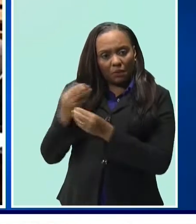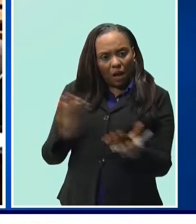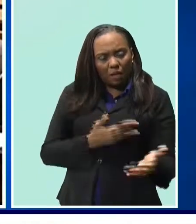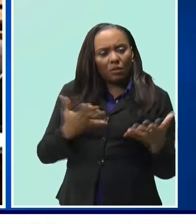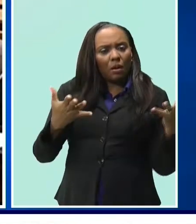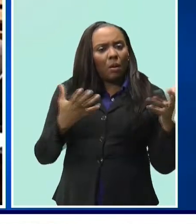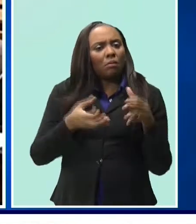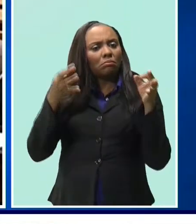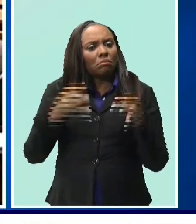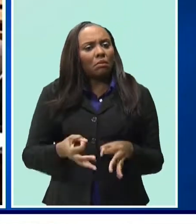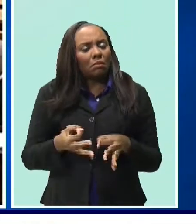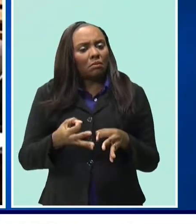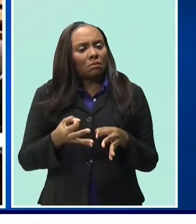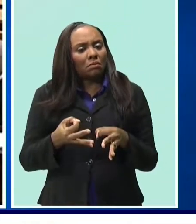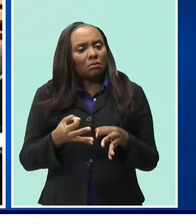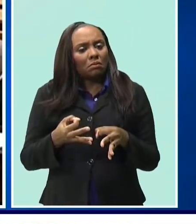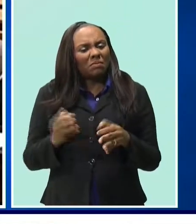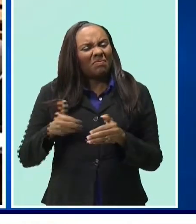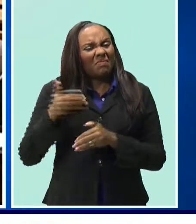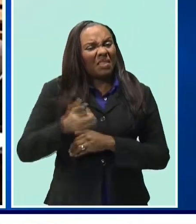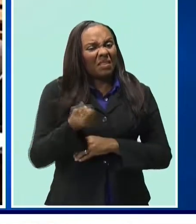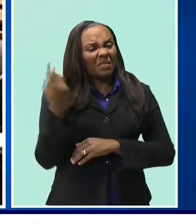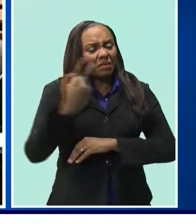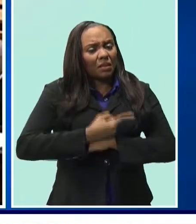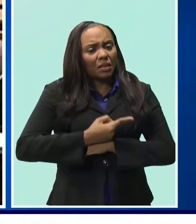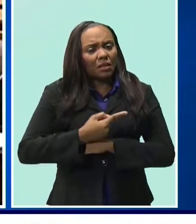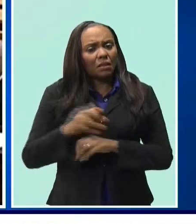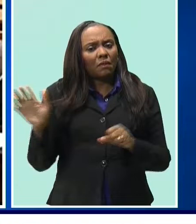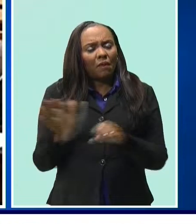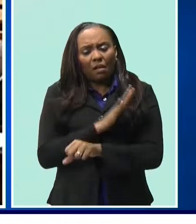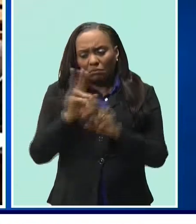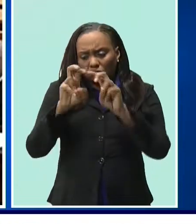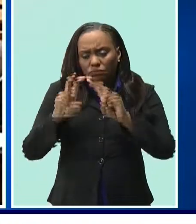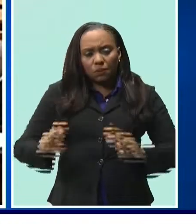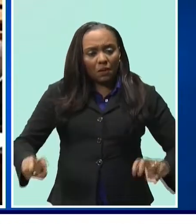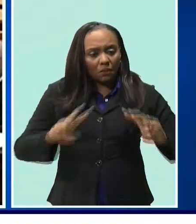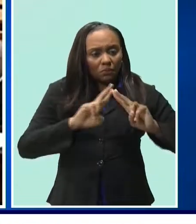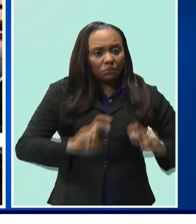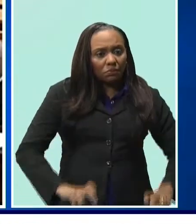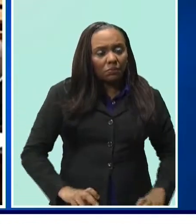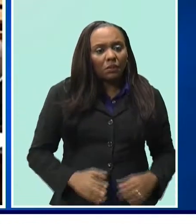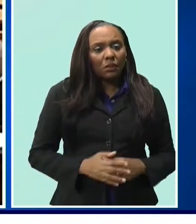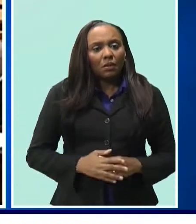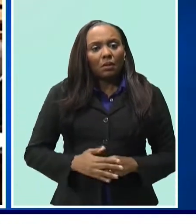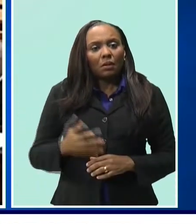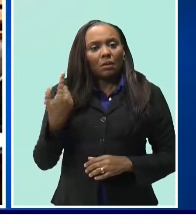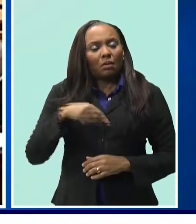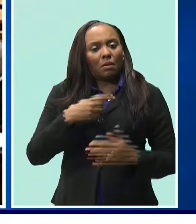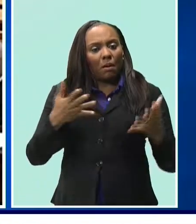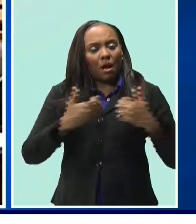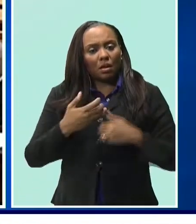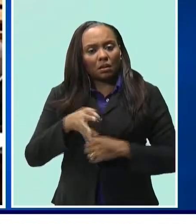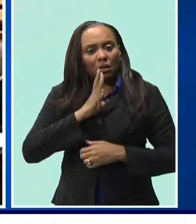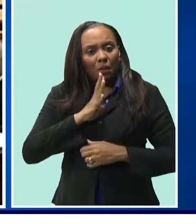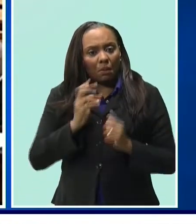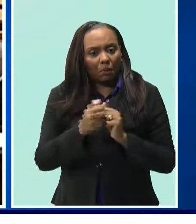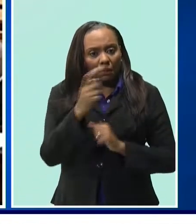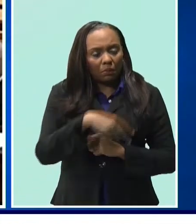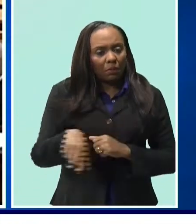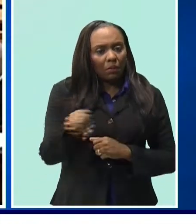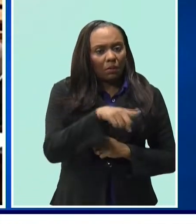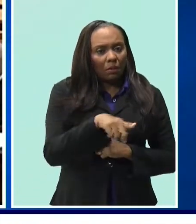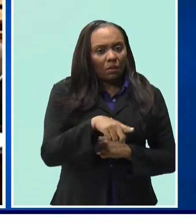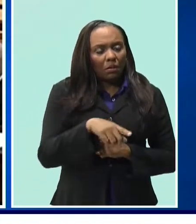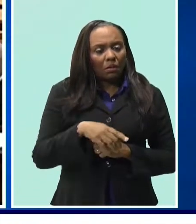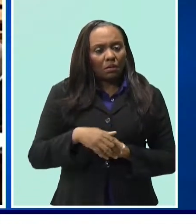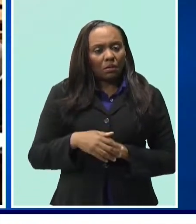to do a full assessment of where we are, and on the advice of public health officials, be in a position to speak to the country again